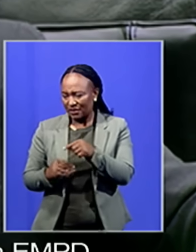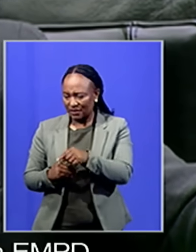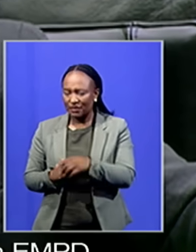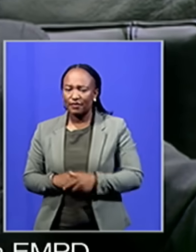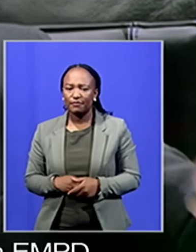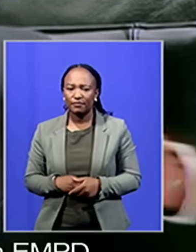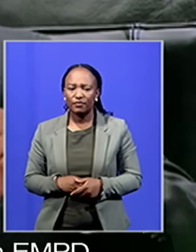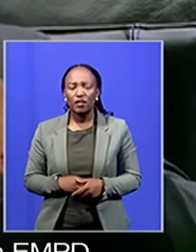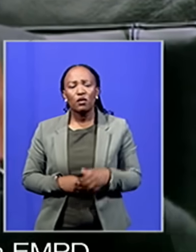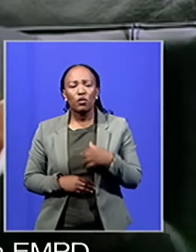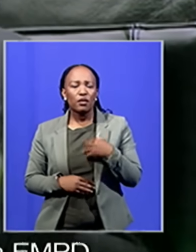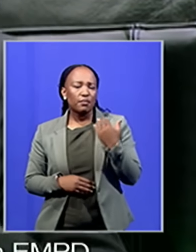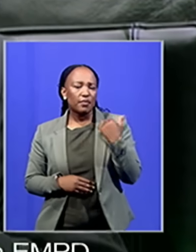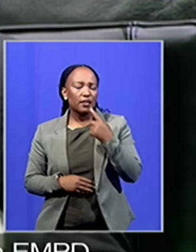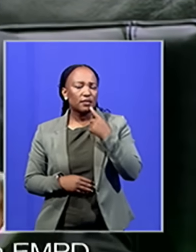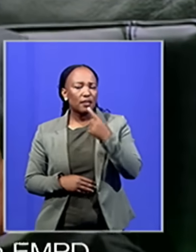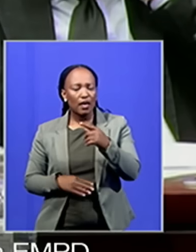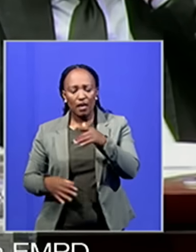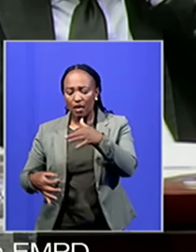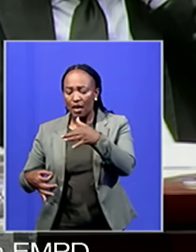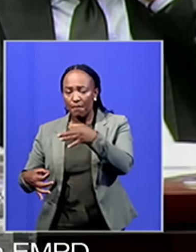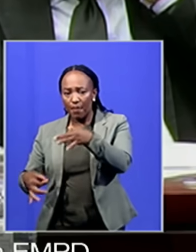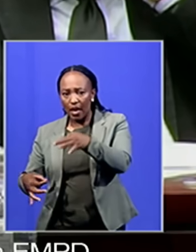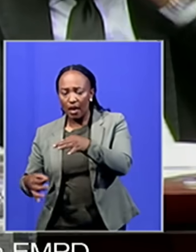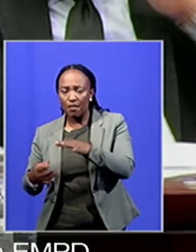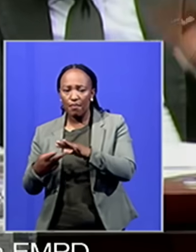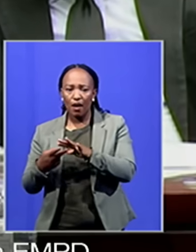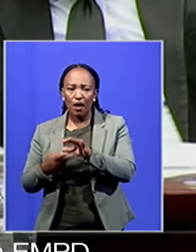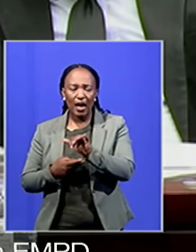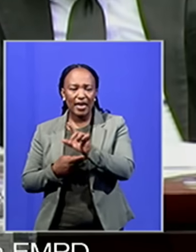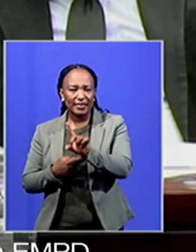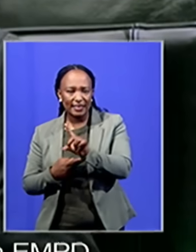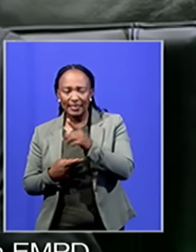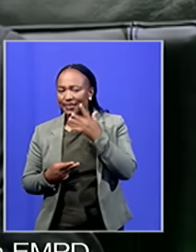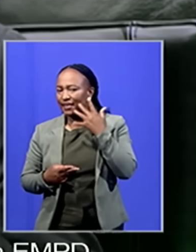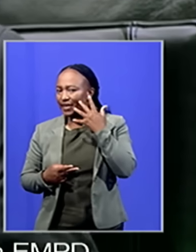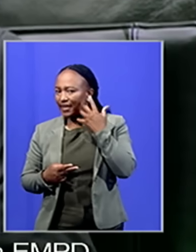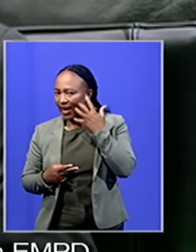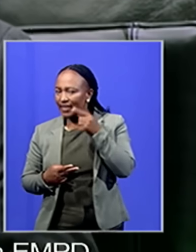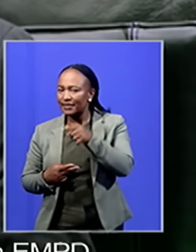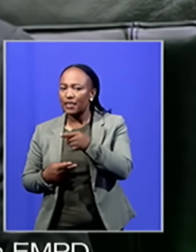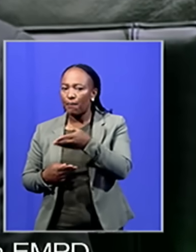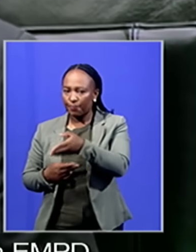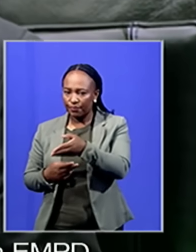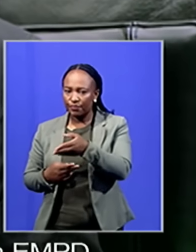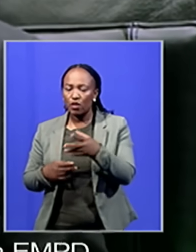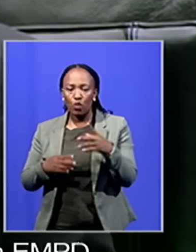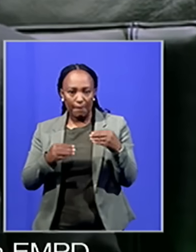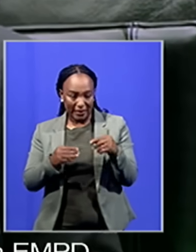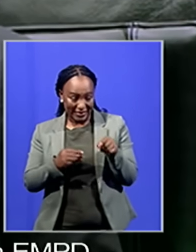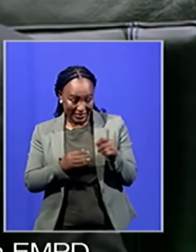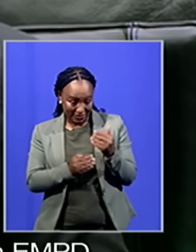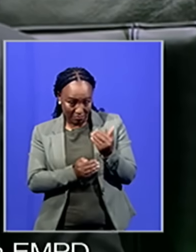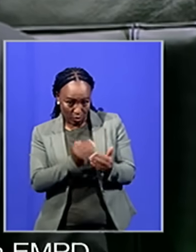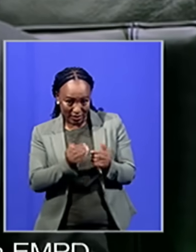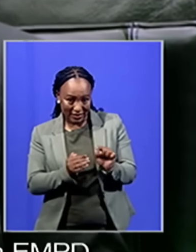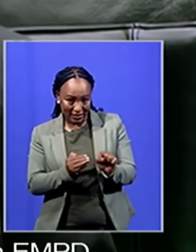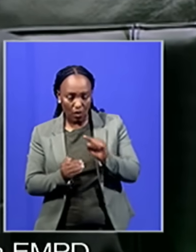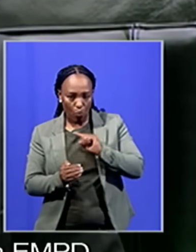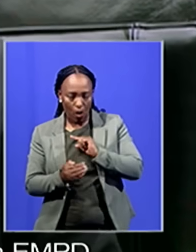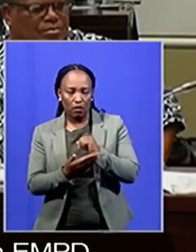When I've said to you, there were papers and ID copies of Matlala. It's because he was busy with that process. That's where you